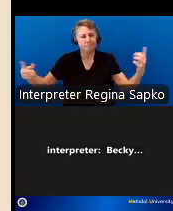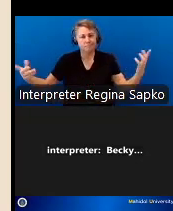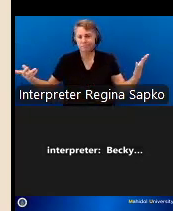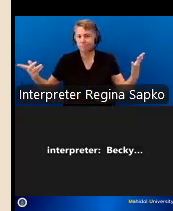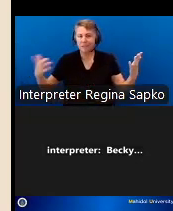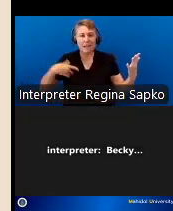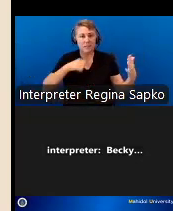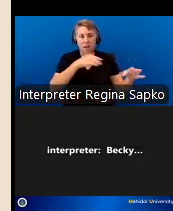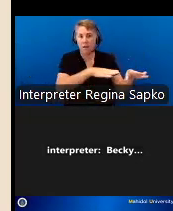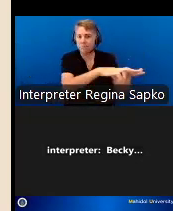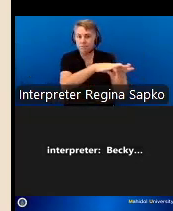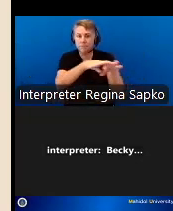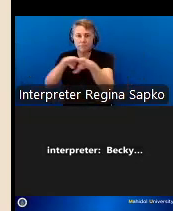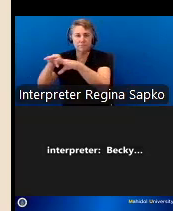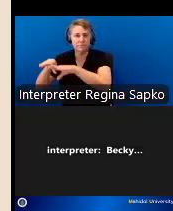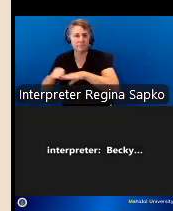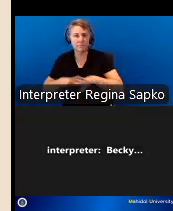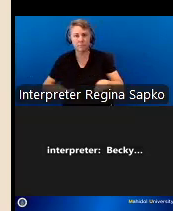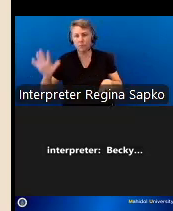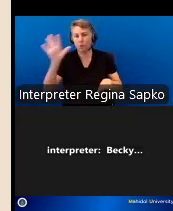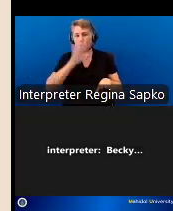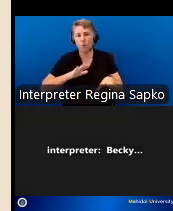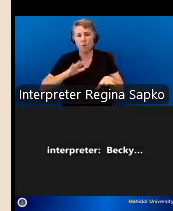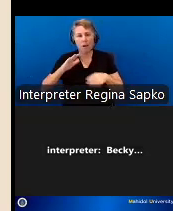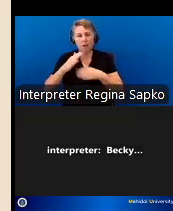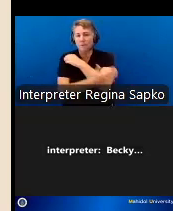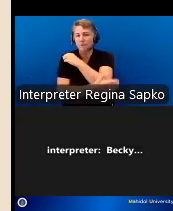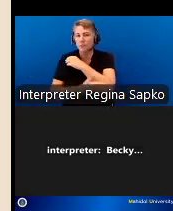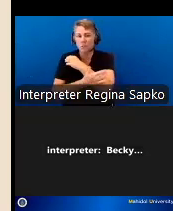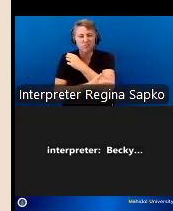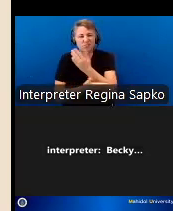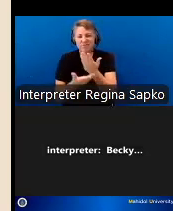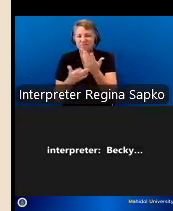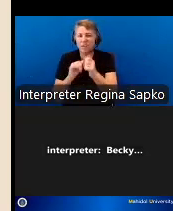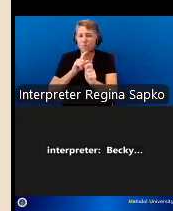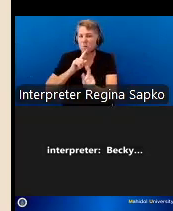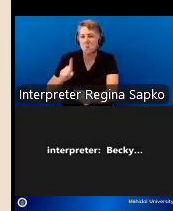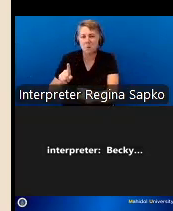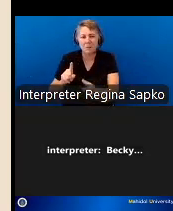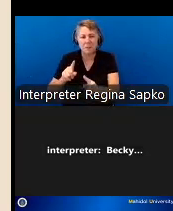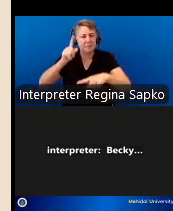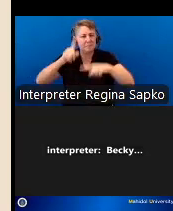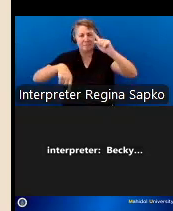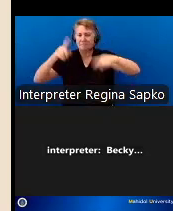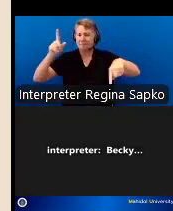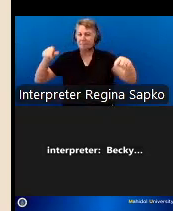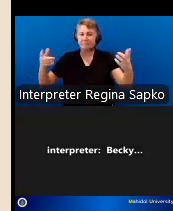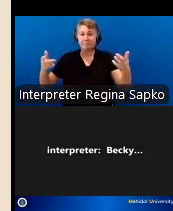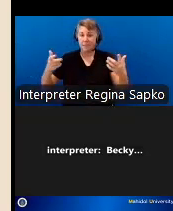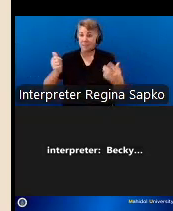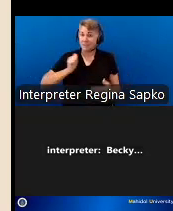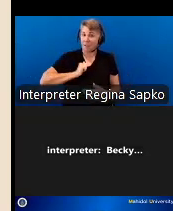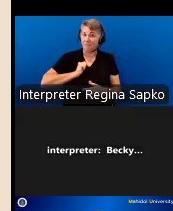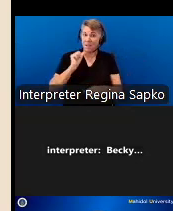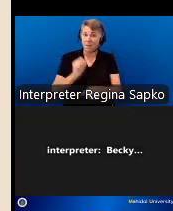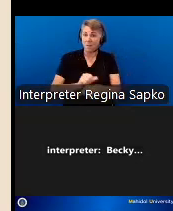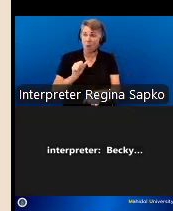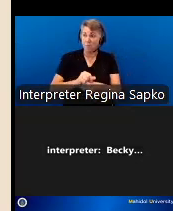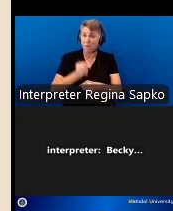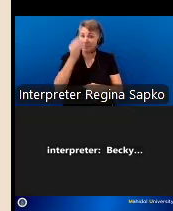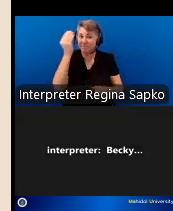inconsistent national reporting, okay, especially like self-employment or like,